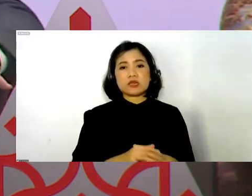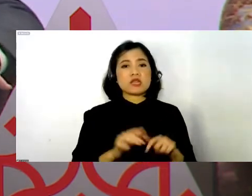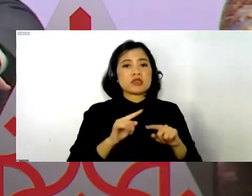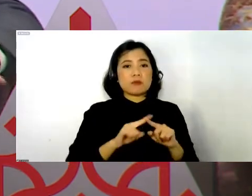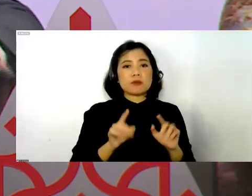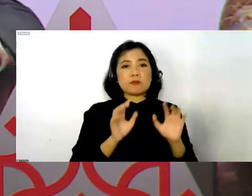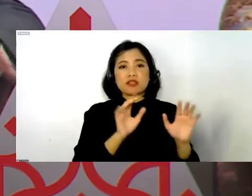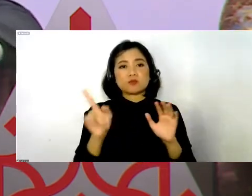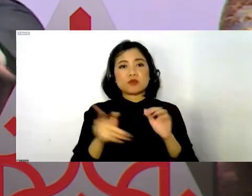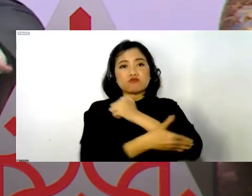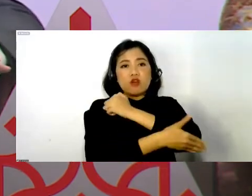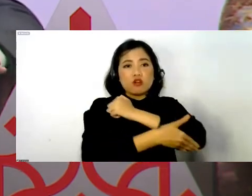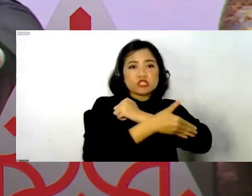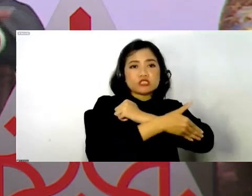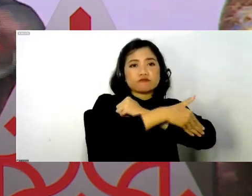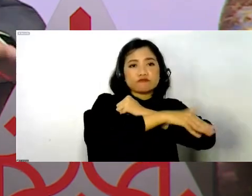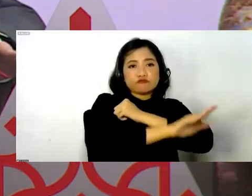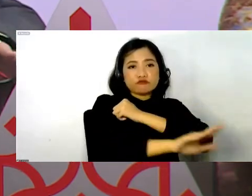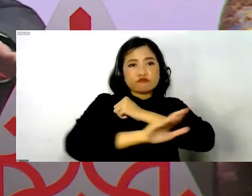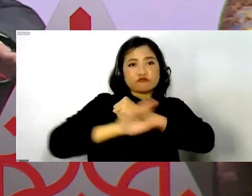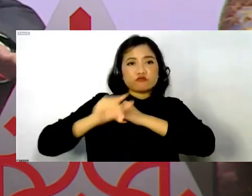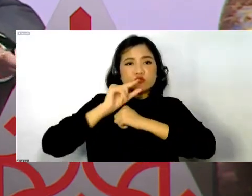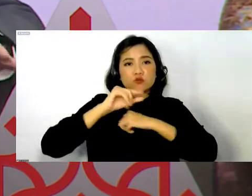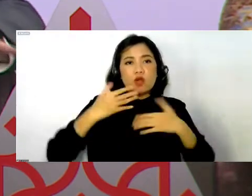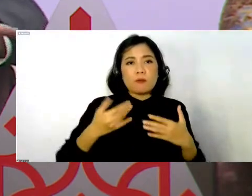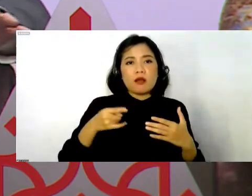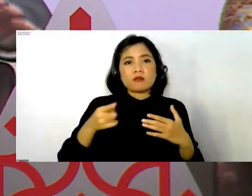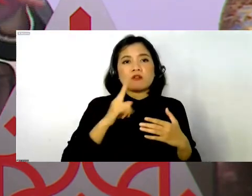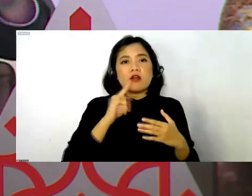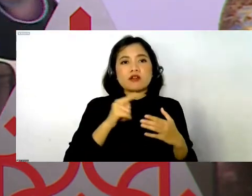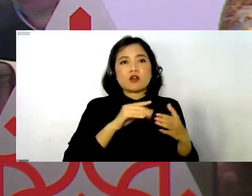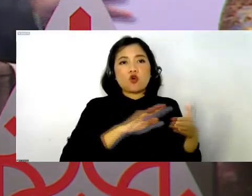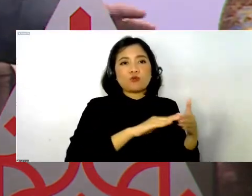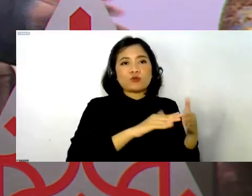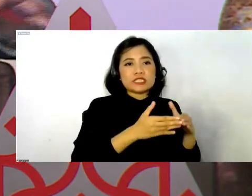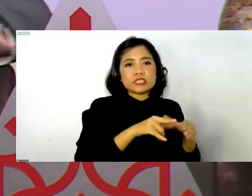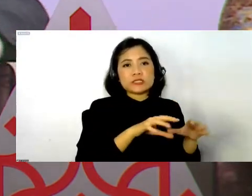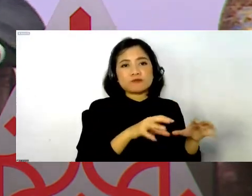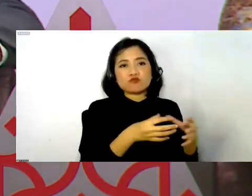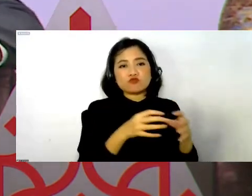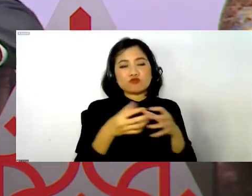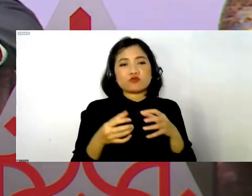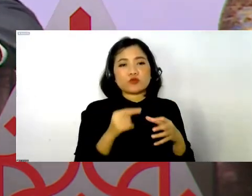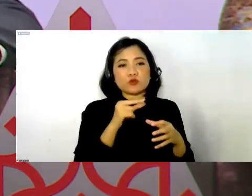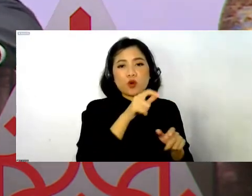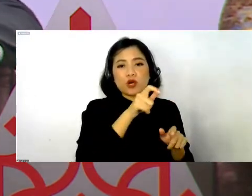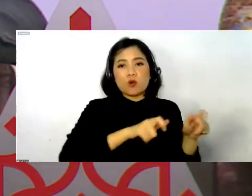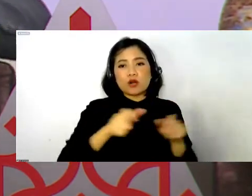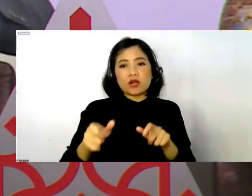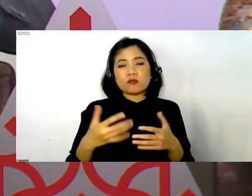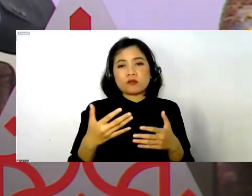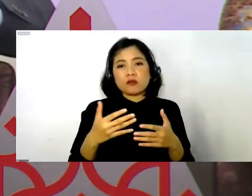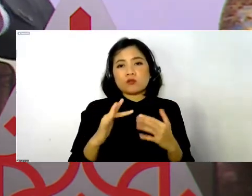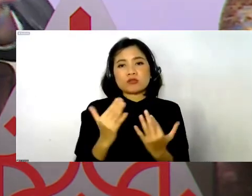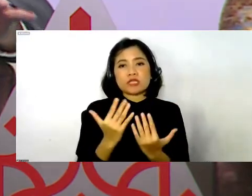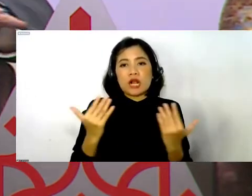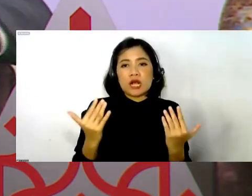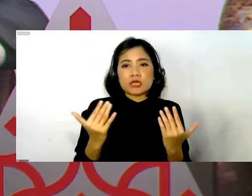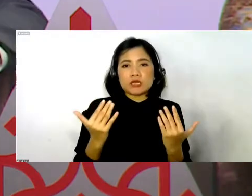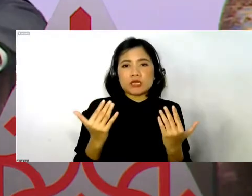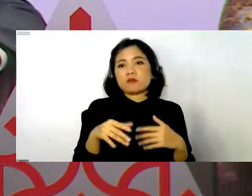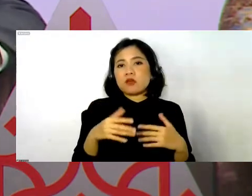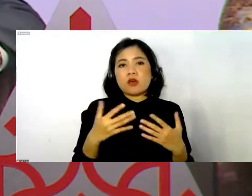easy if you live in Australia. If you got shocked and then suddenly you receive a check in your bank account, $1,000, because they know exactly how